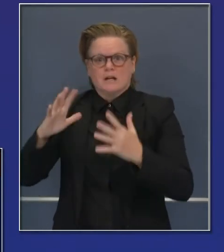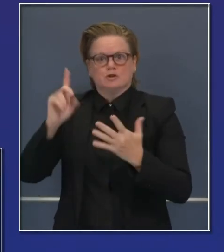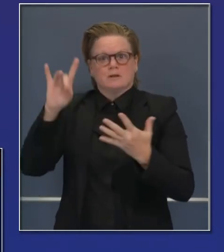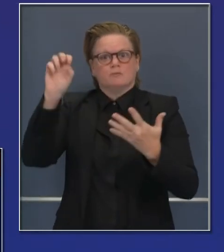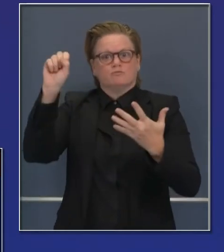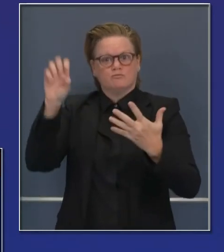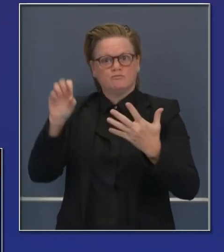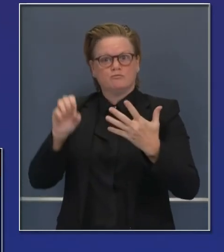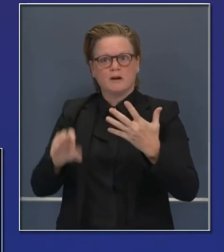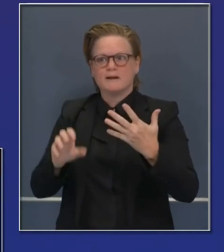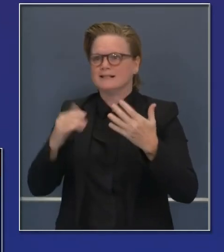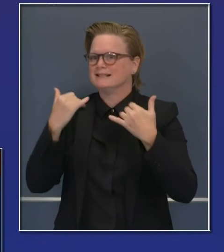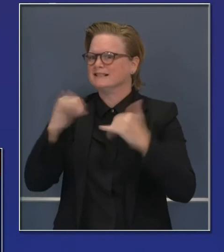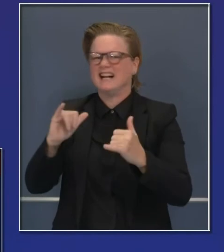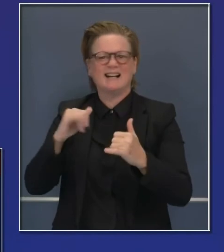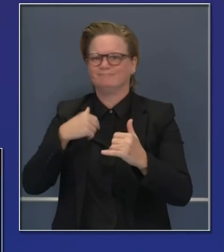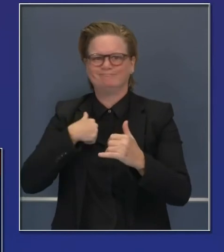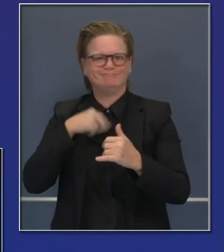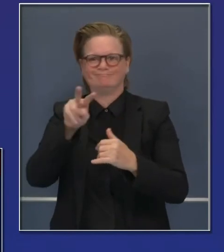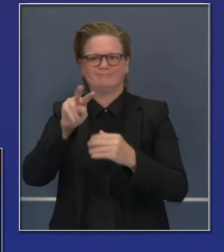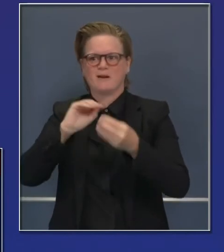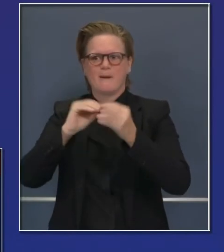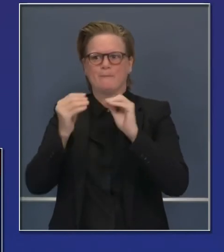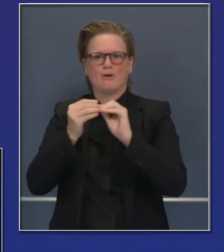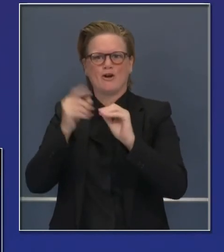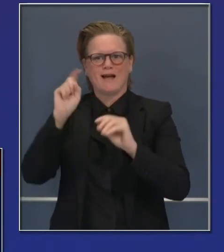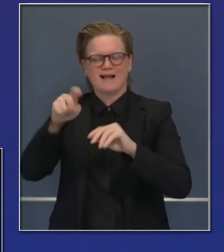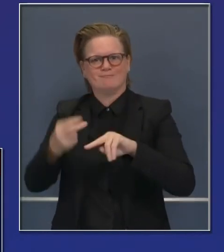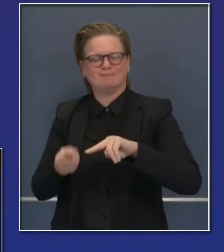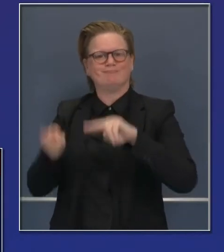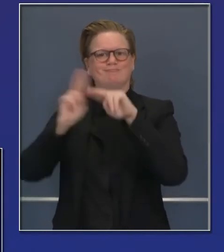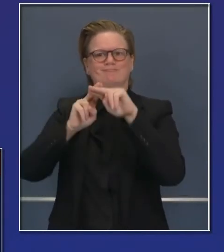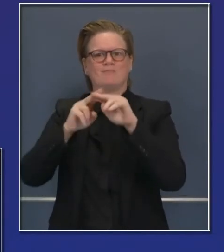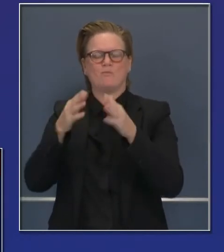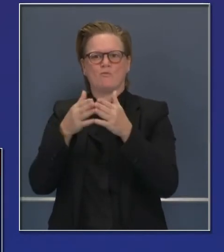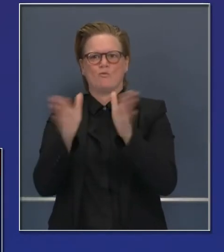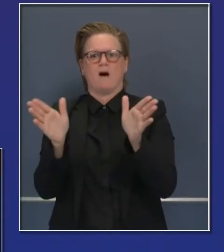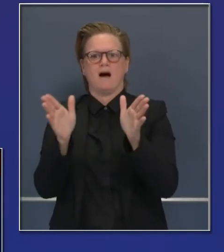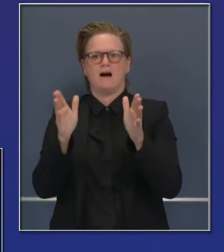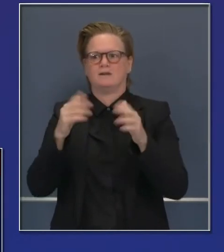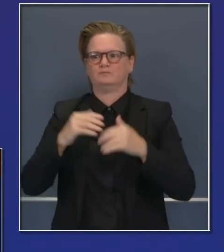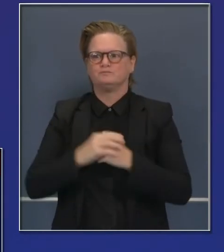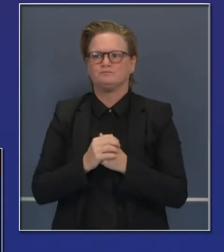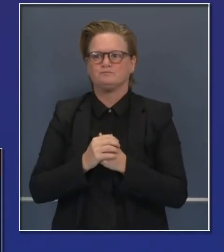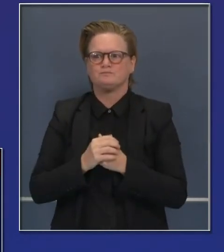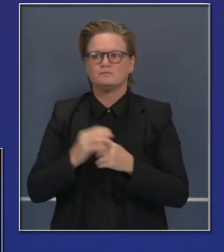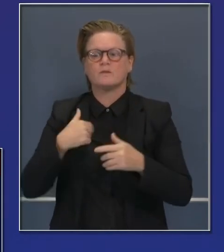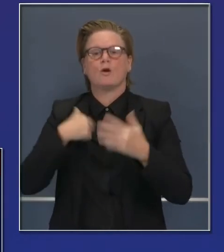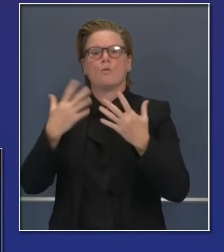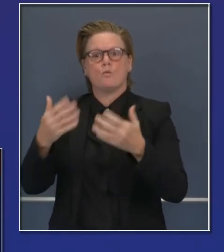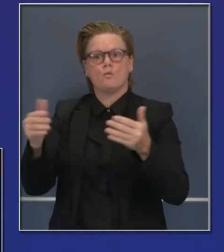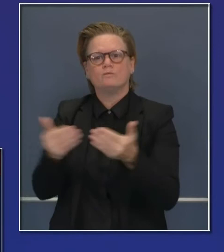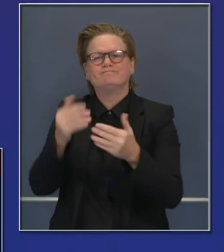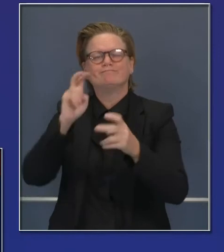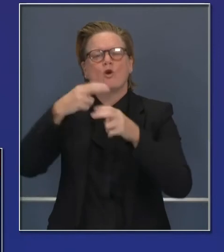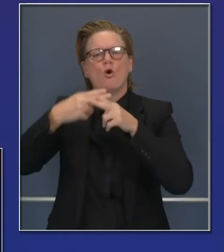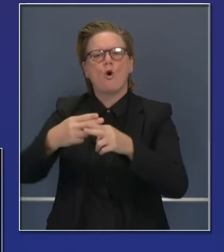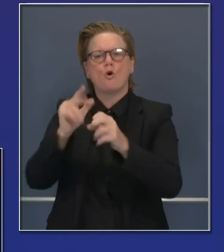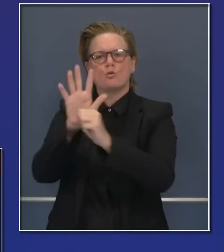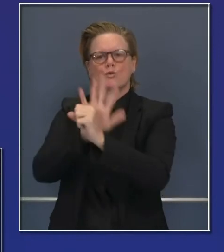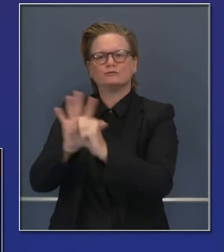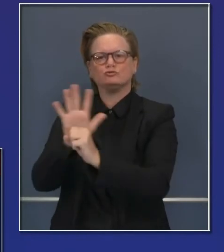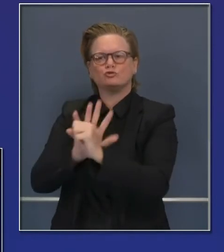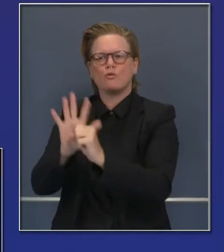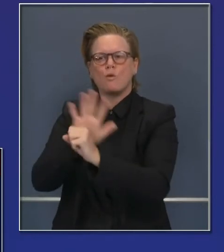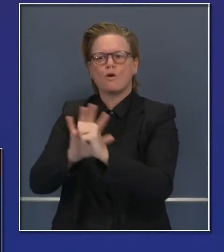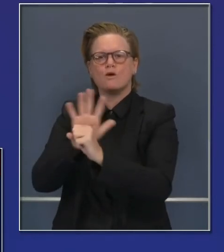way today. We are announcing and introducing a regional stay-at-home order in the state of California, fundamentally